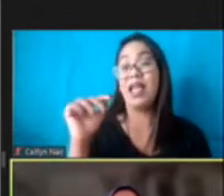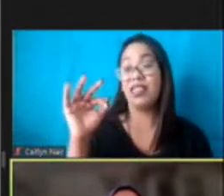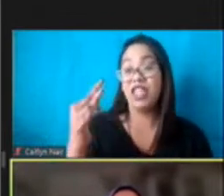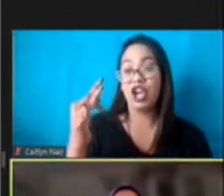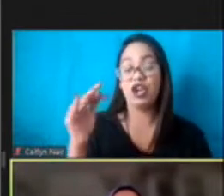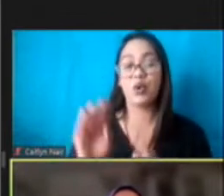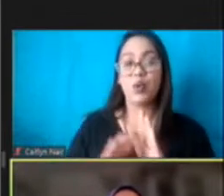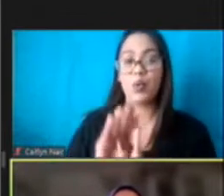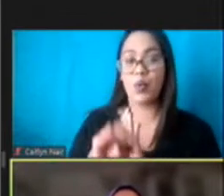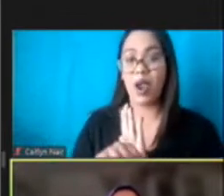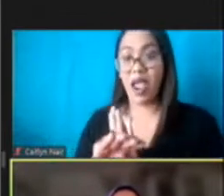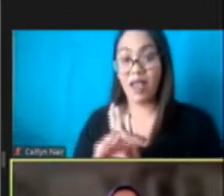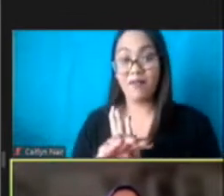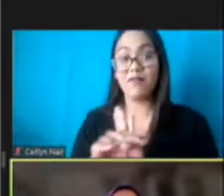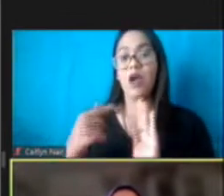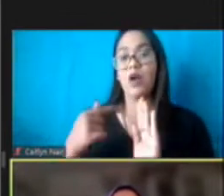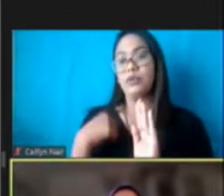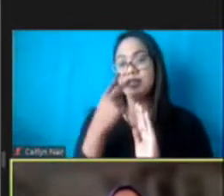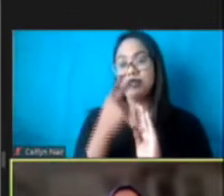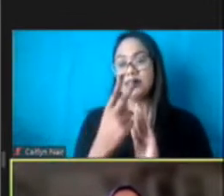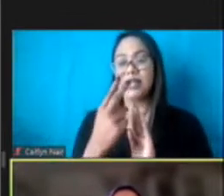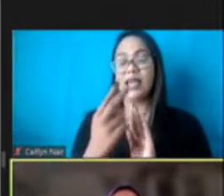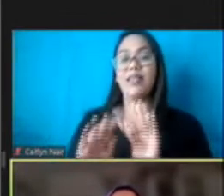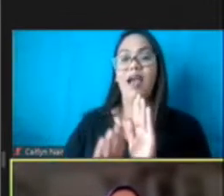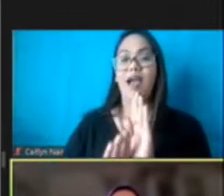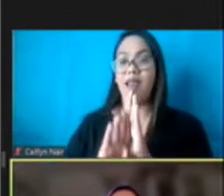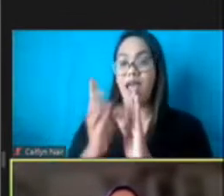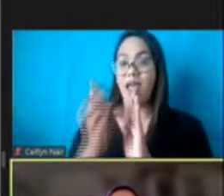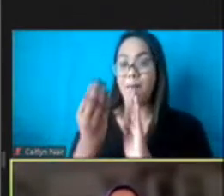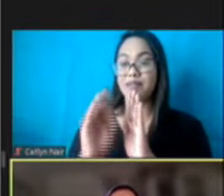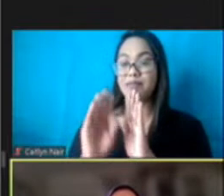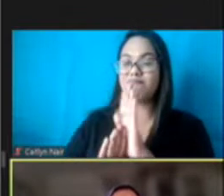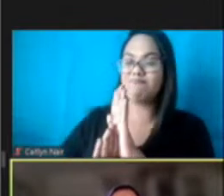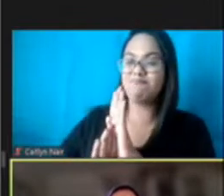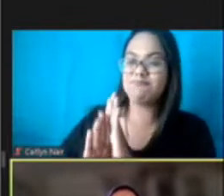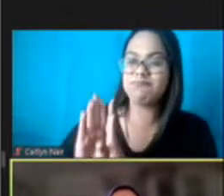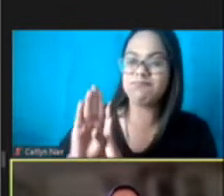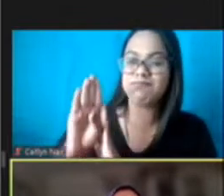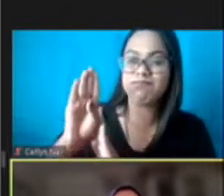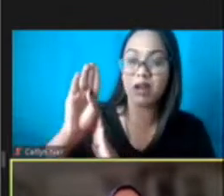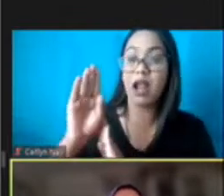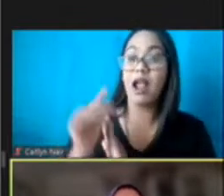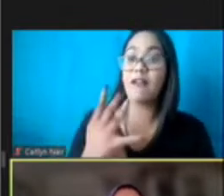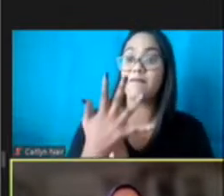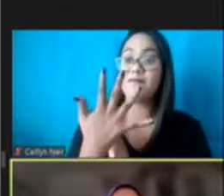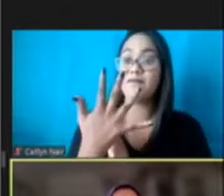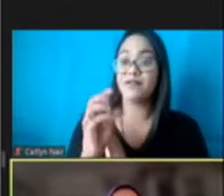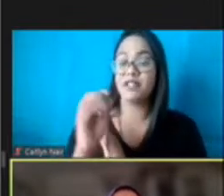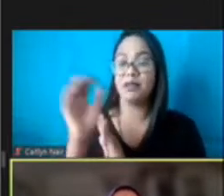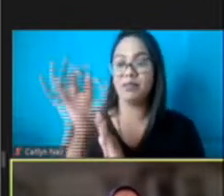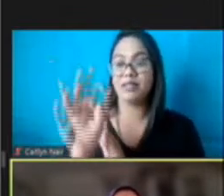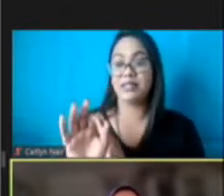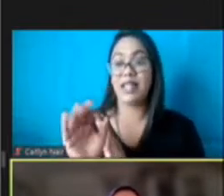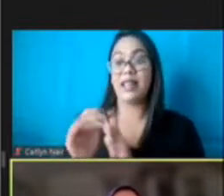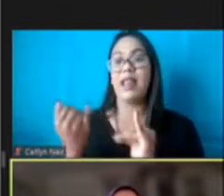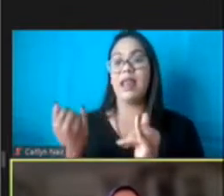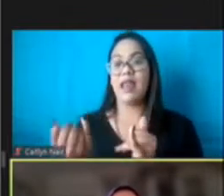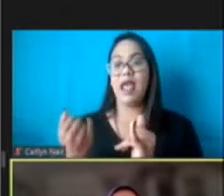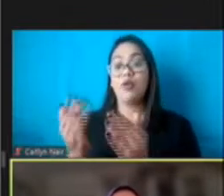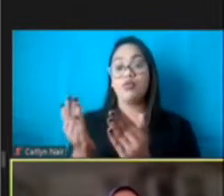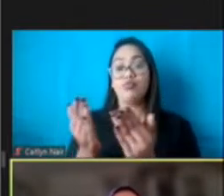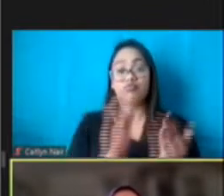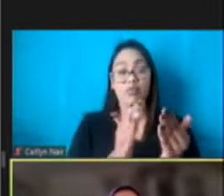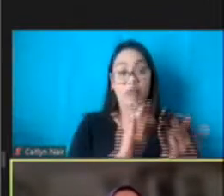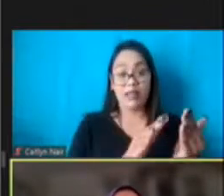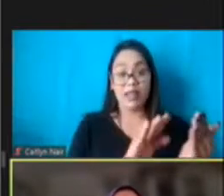increased with age, and it was highest amongst the oldest groups at about 50% of those over 80 who died in hospital. However, in the fourth wave